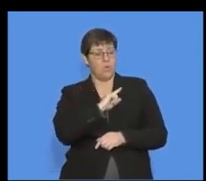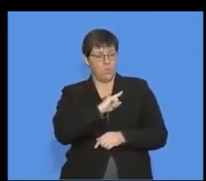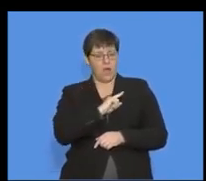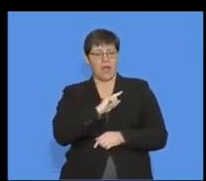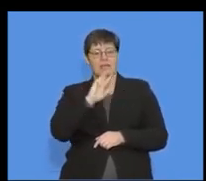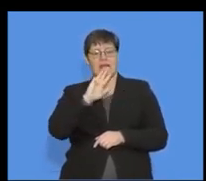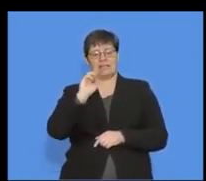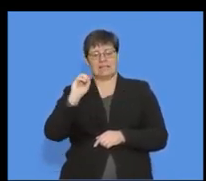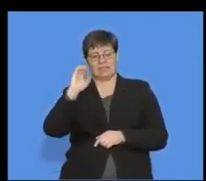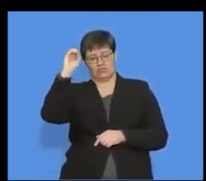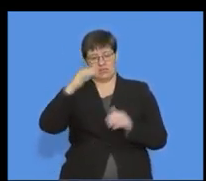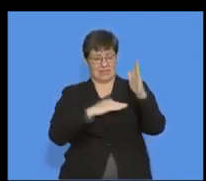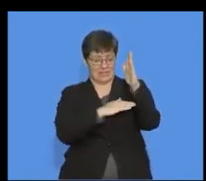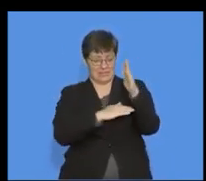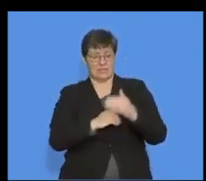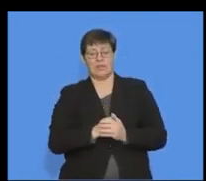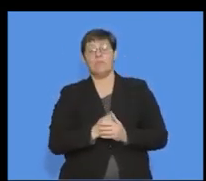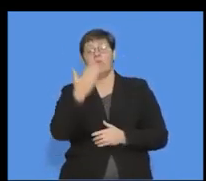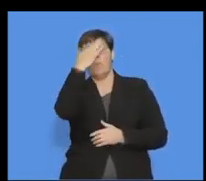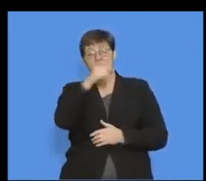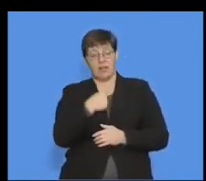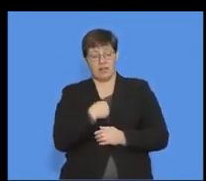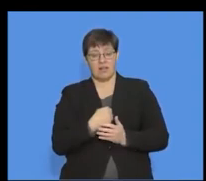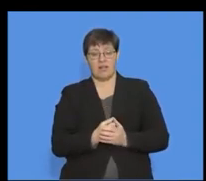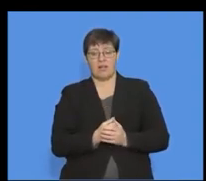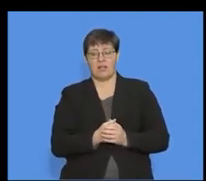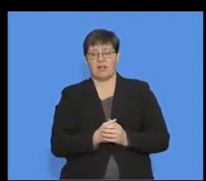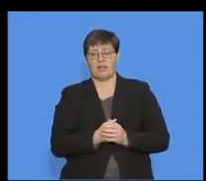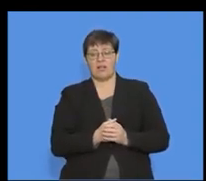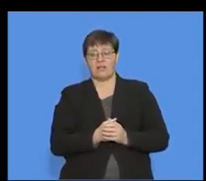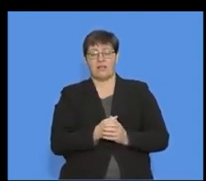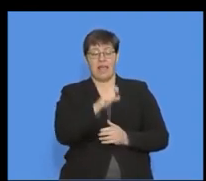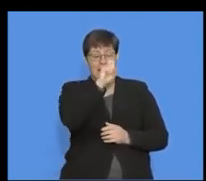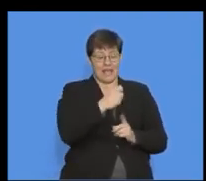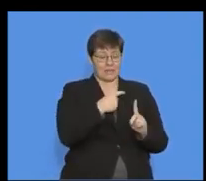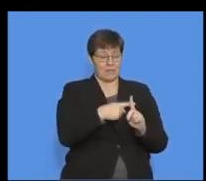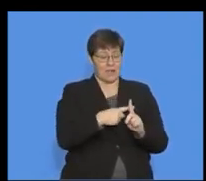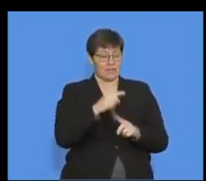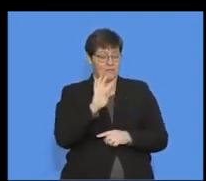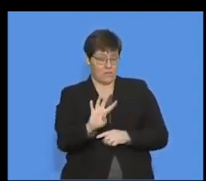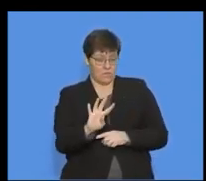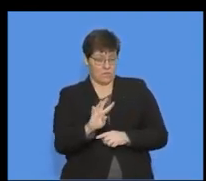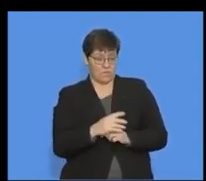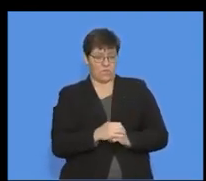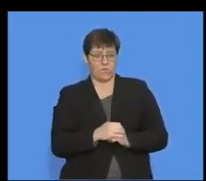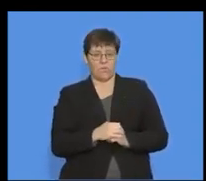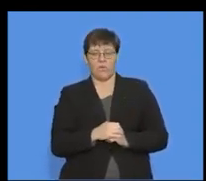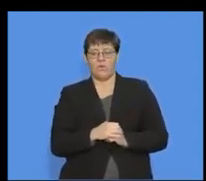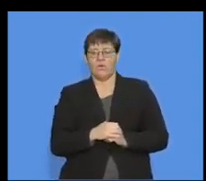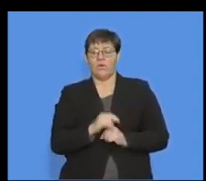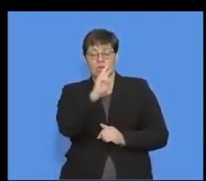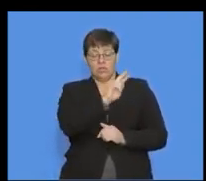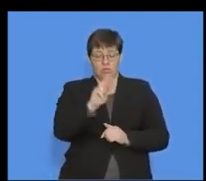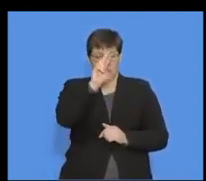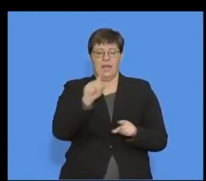because it's a right-angled triangle, I will know that x plus 4